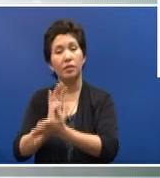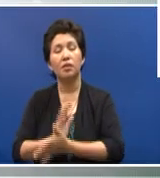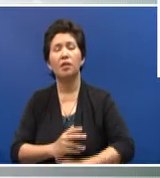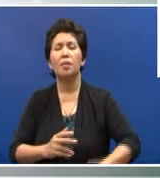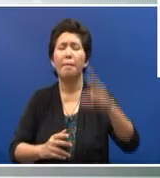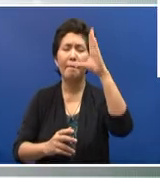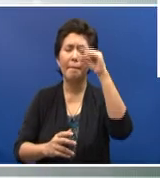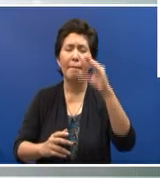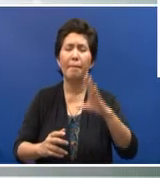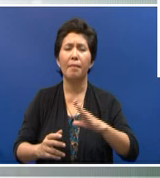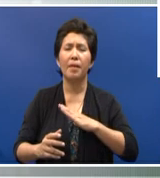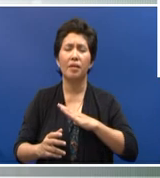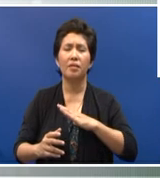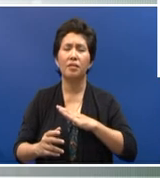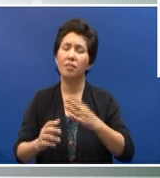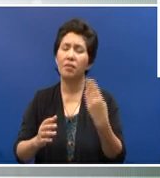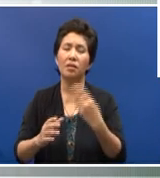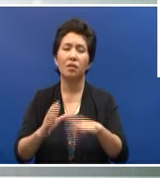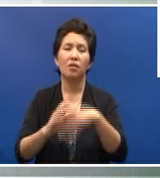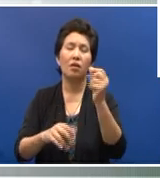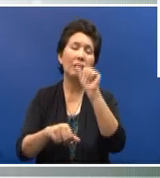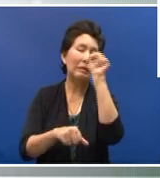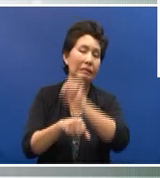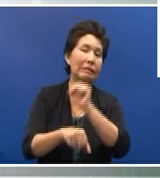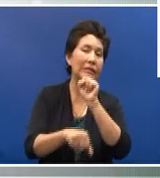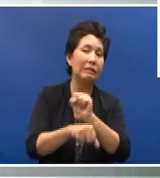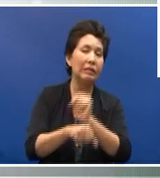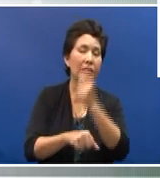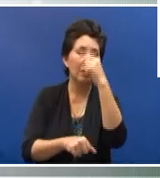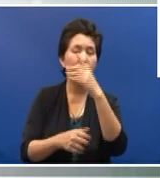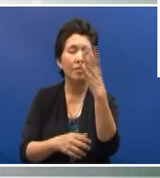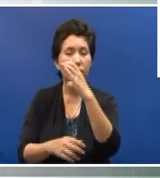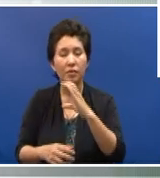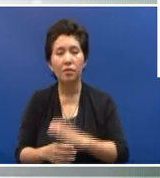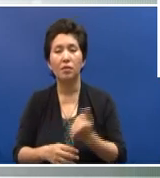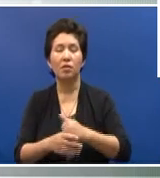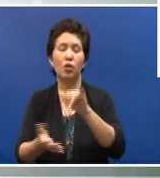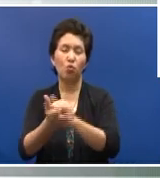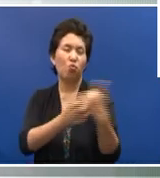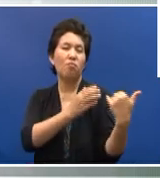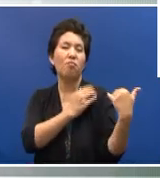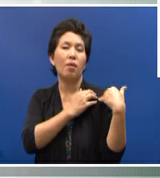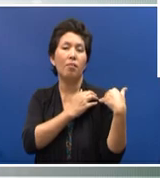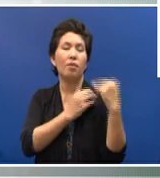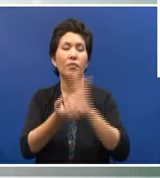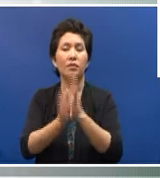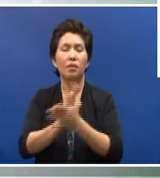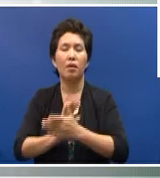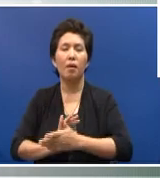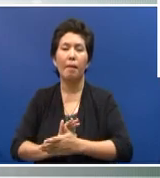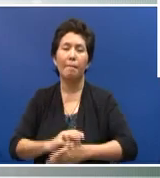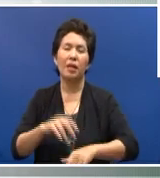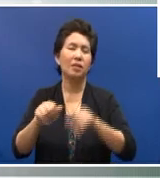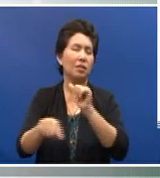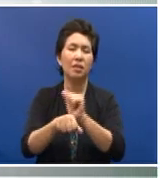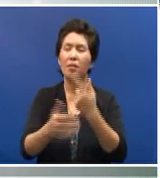because men are physically stronger, okay, so they have the physique to perform heavy tasks such as hunting, fighting, and clearing